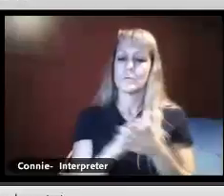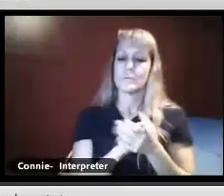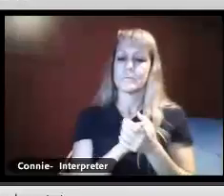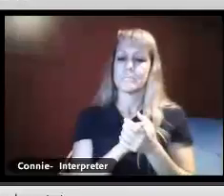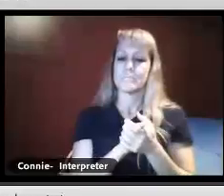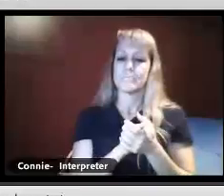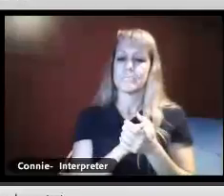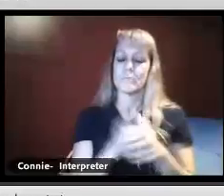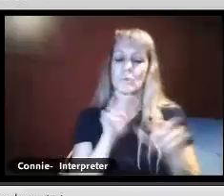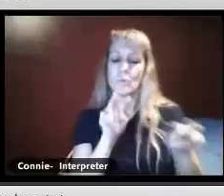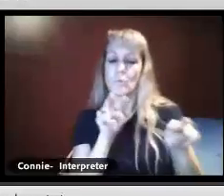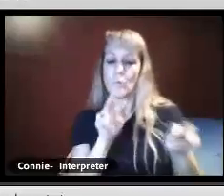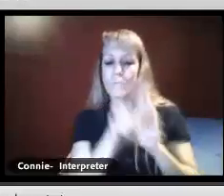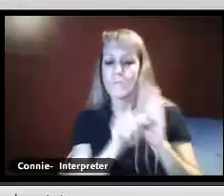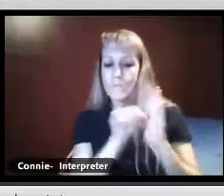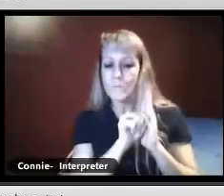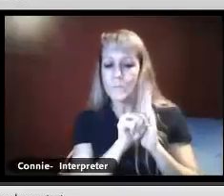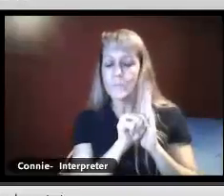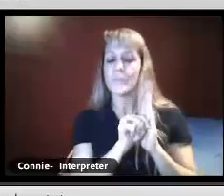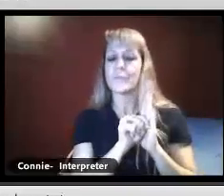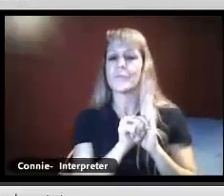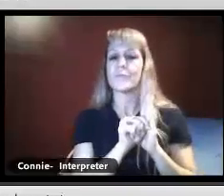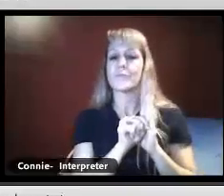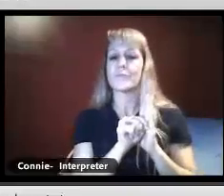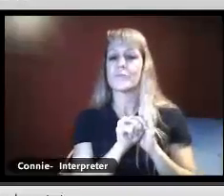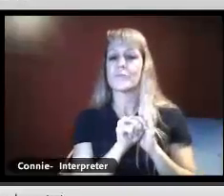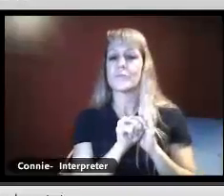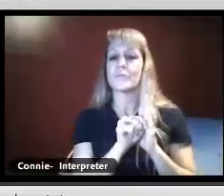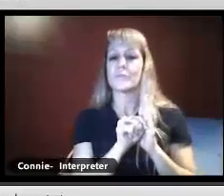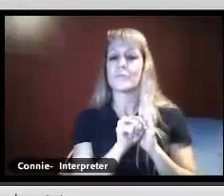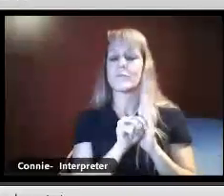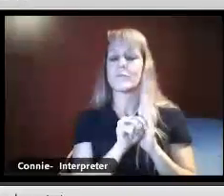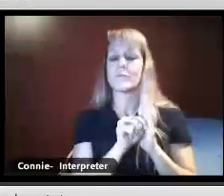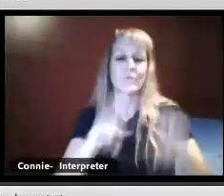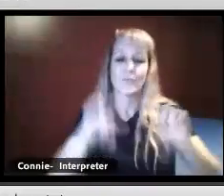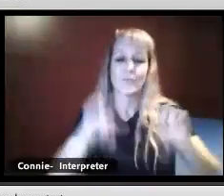to watch the video. There are